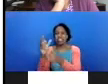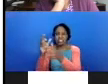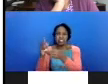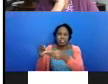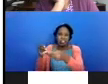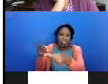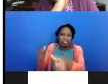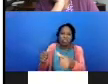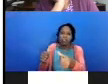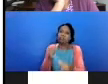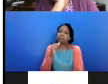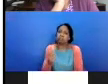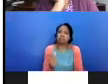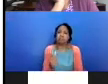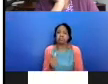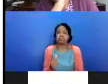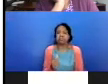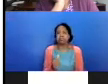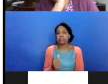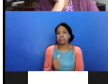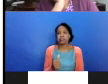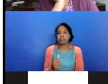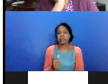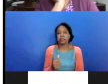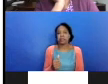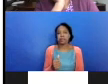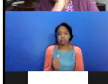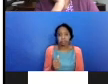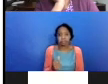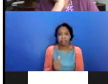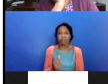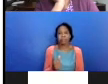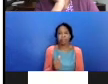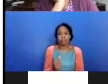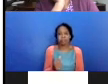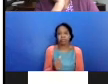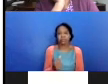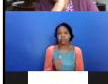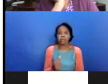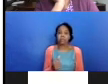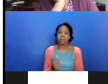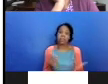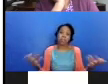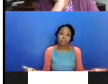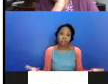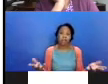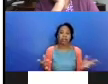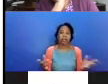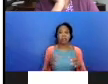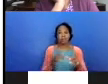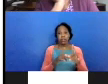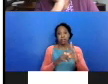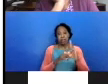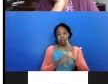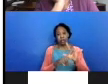horrendous violence done to them. And do I think that that has something to do with why they're abusing their partners and